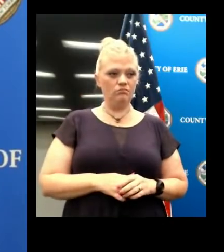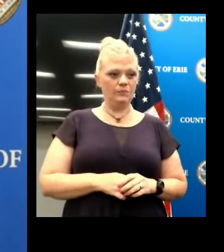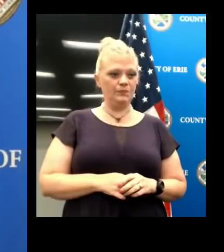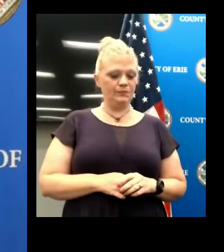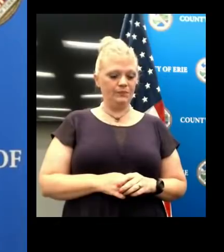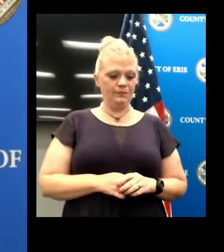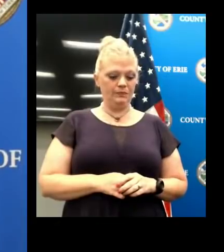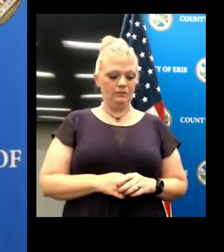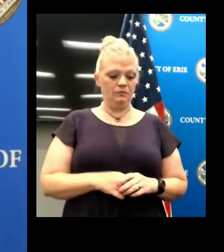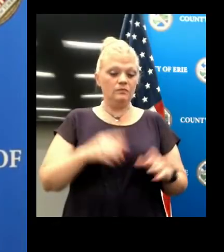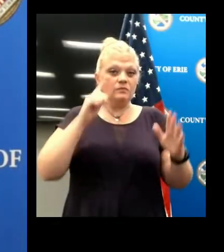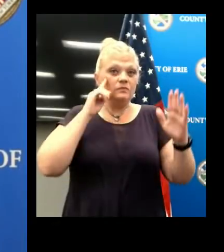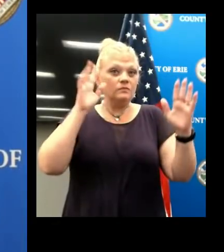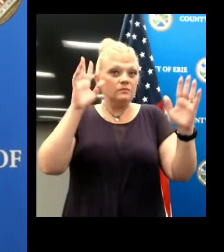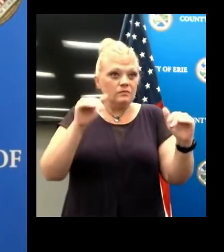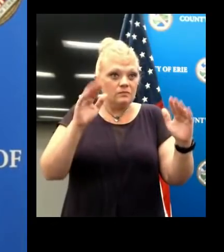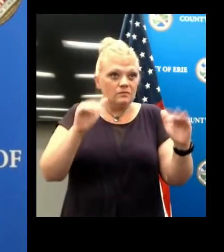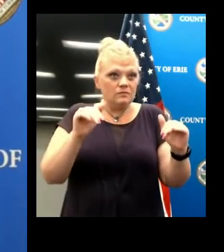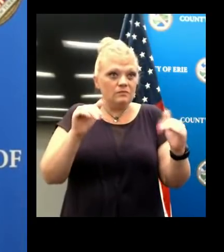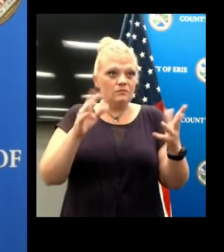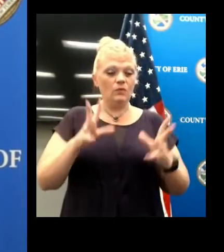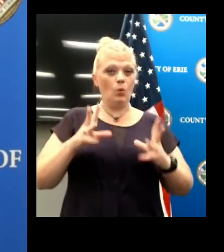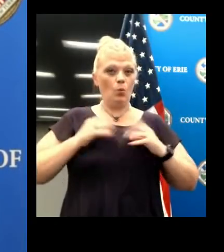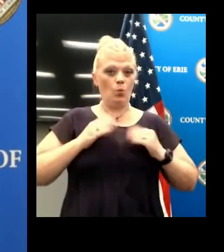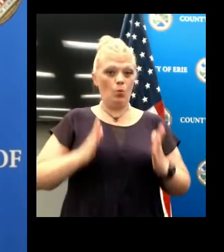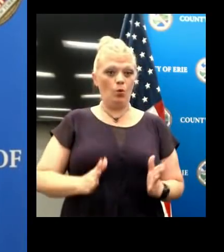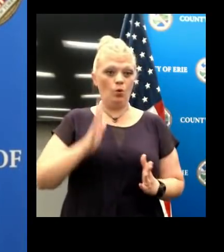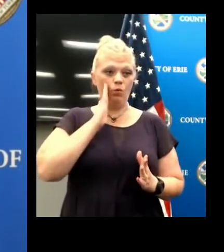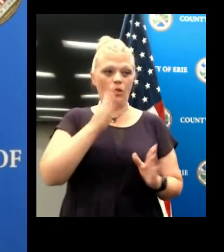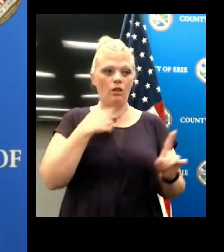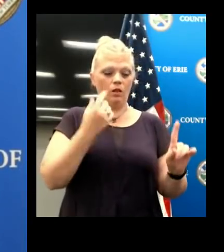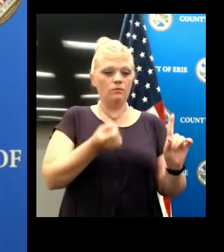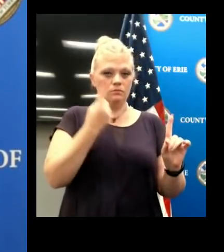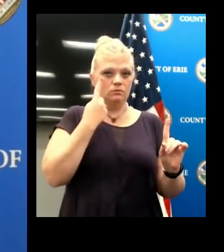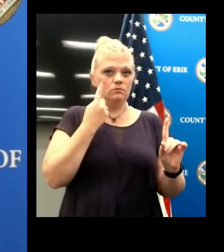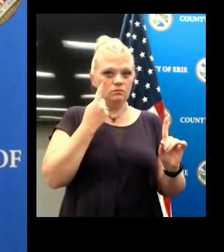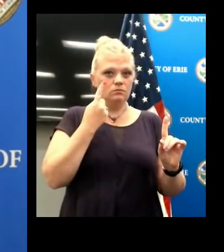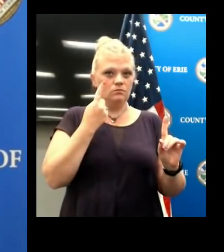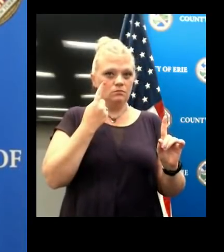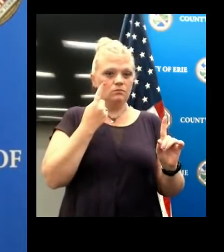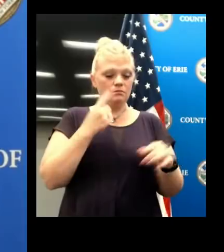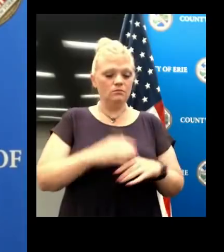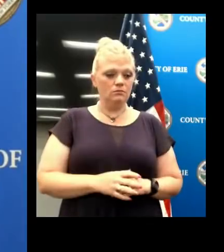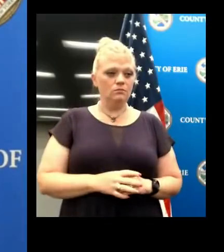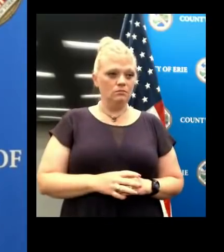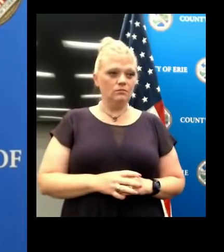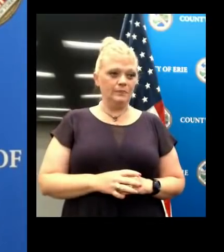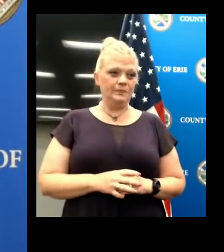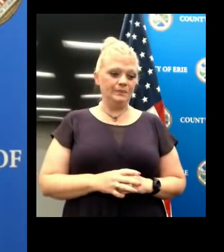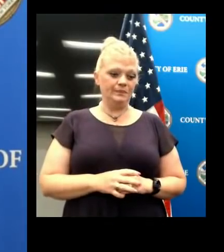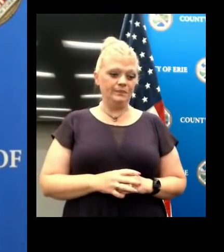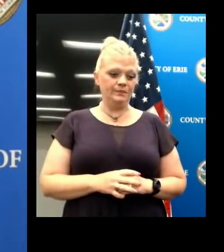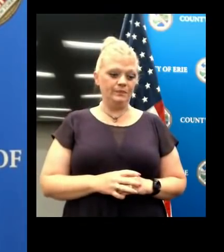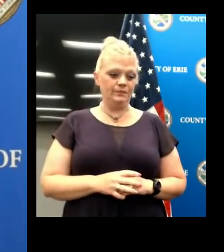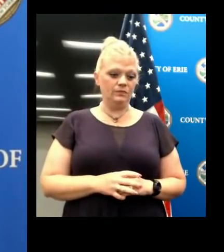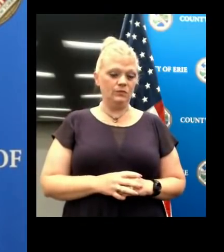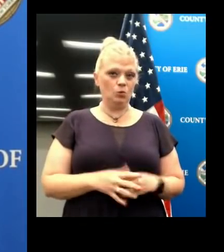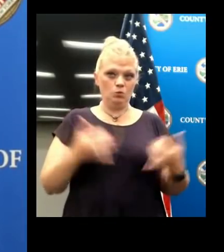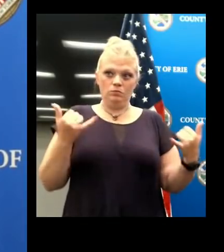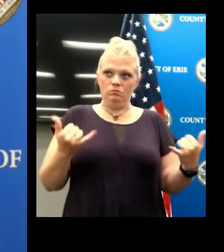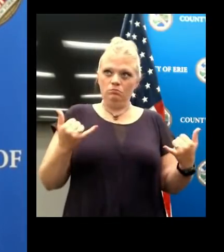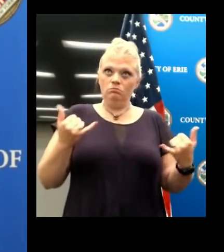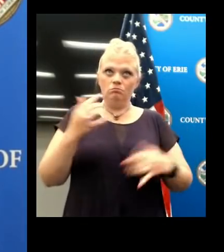And hopefully the owner will understand, or owners will understand, that in today's day and age,